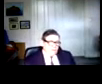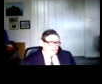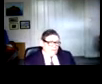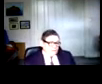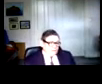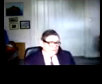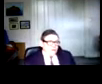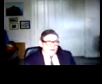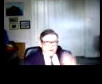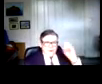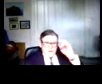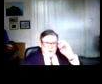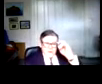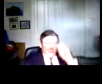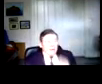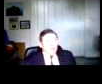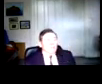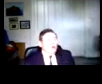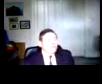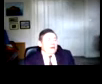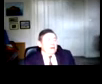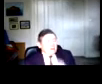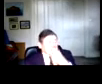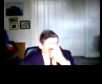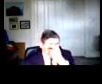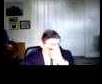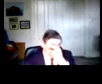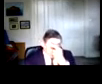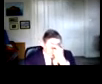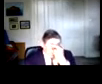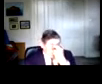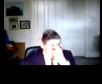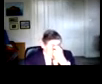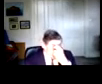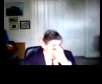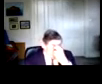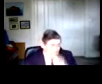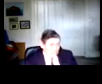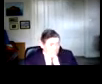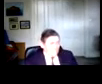People mute, please.